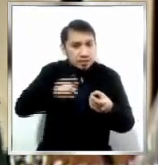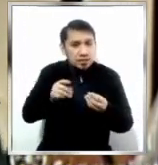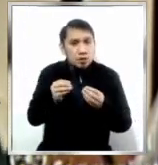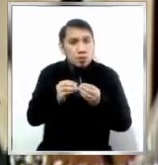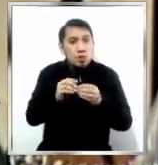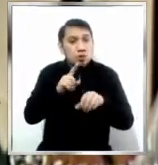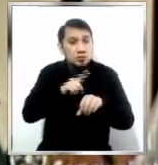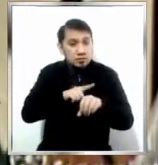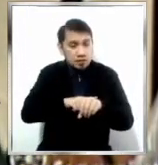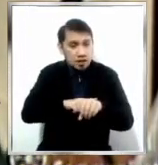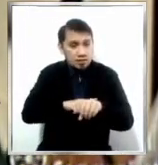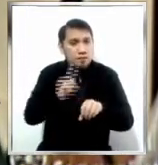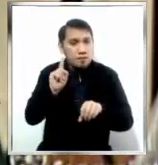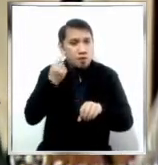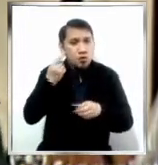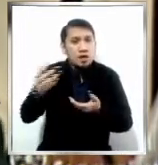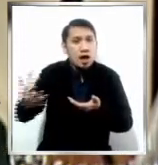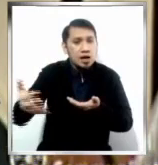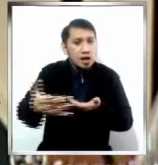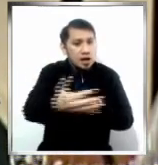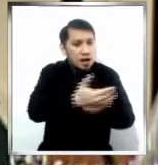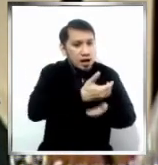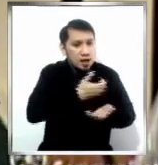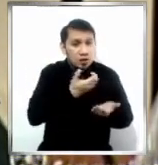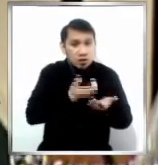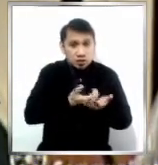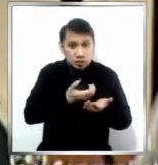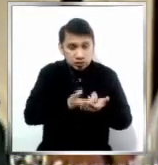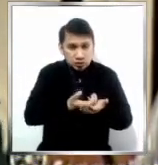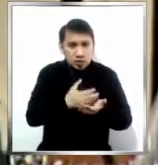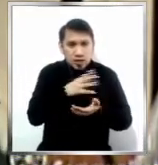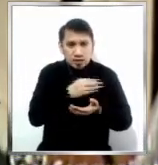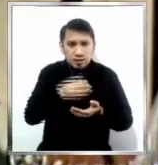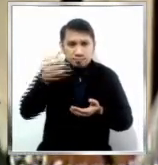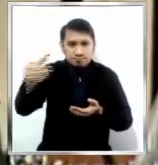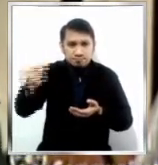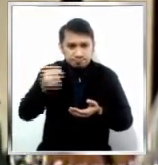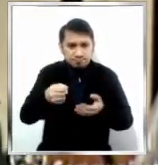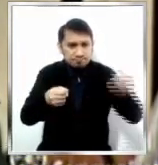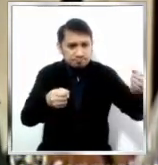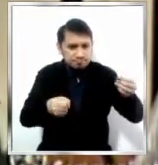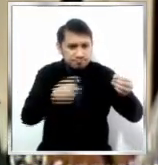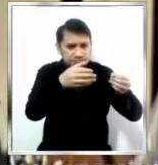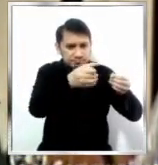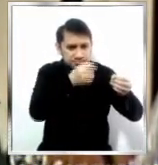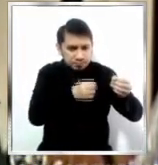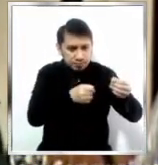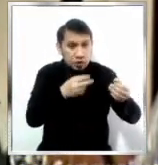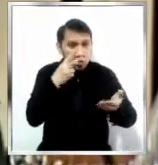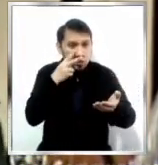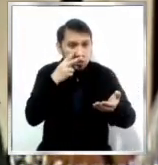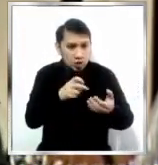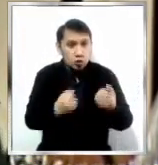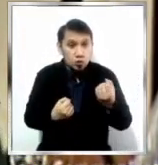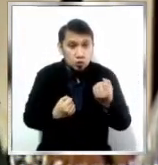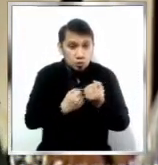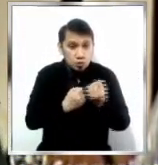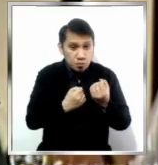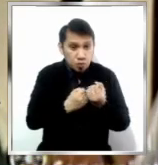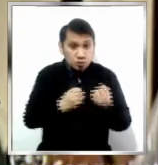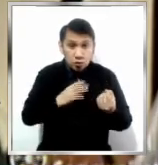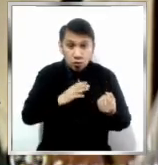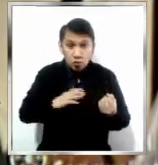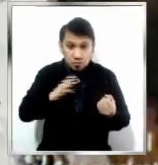evidence, procure the necessary witnesses to support the complaints. So we're hoping that we'll be able